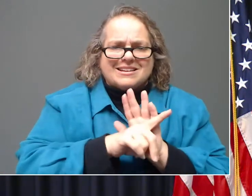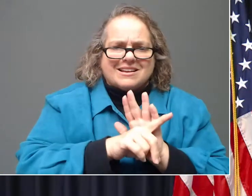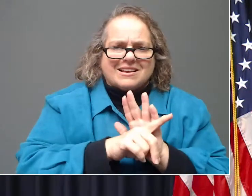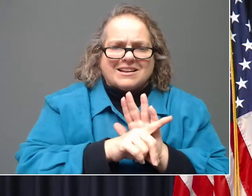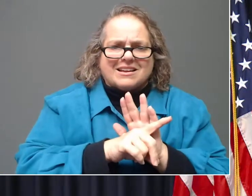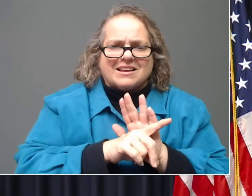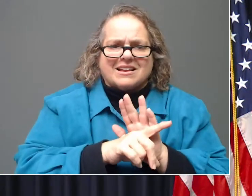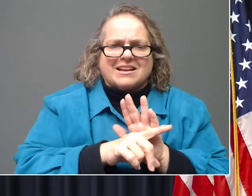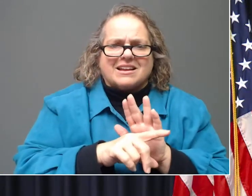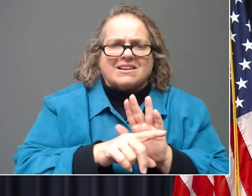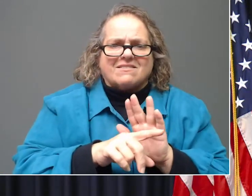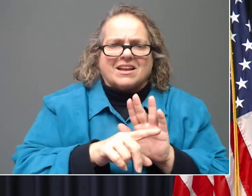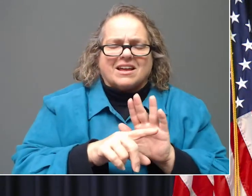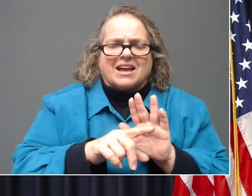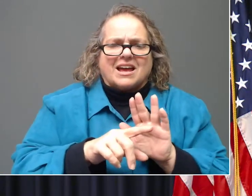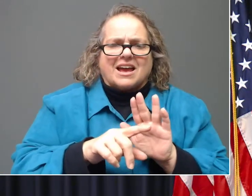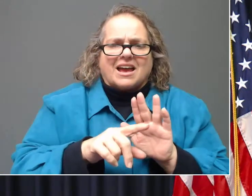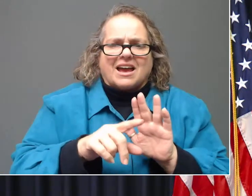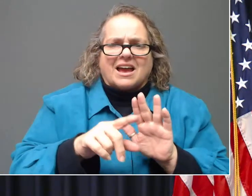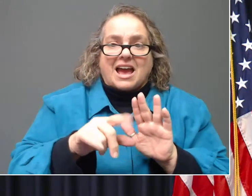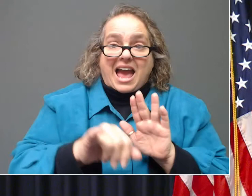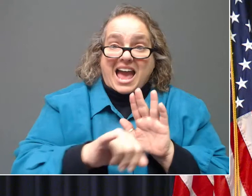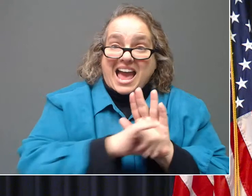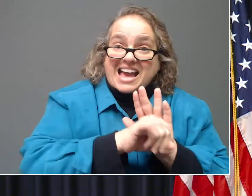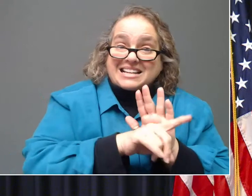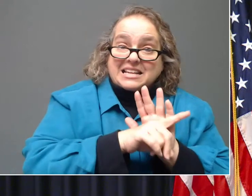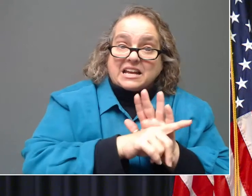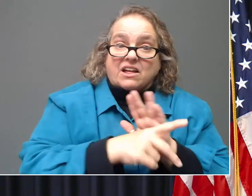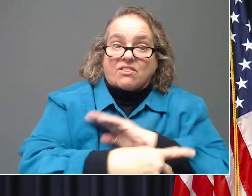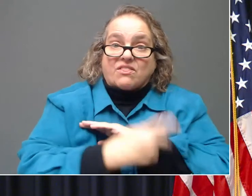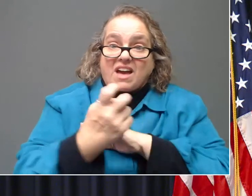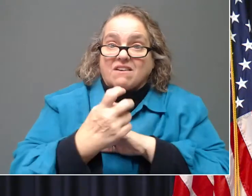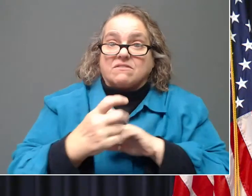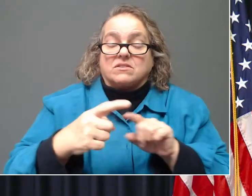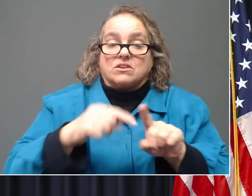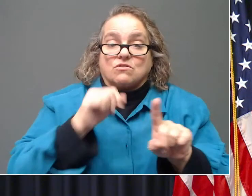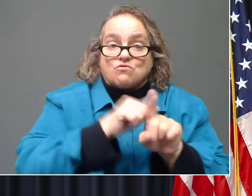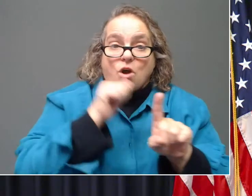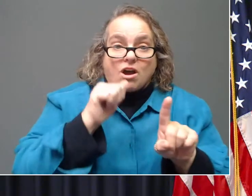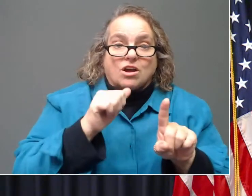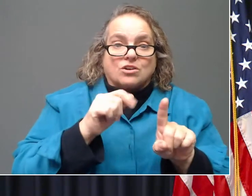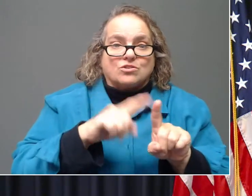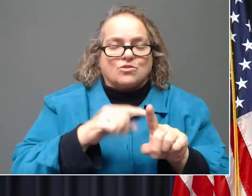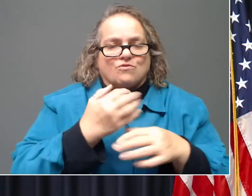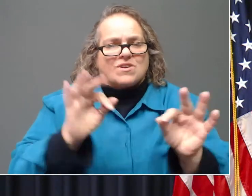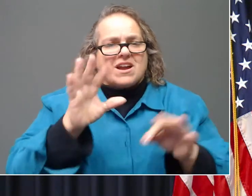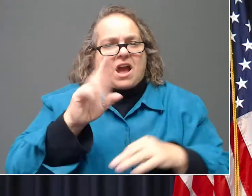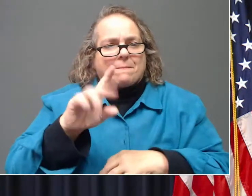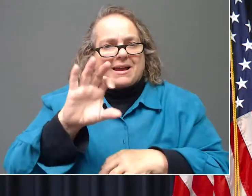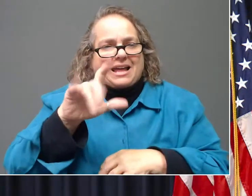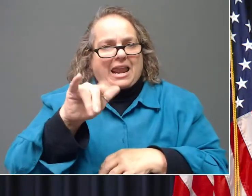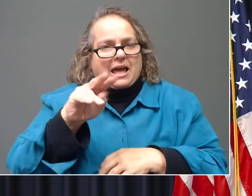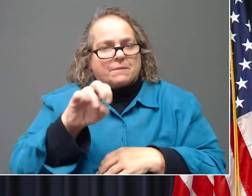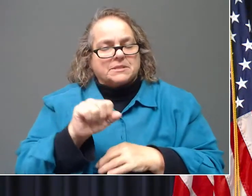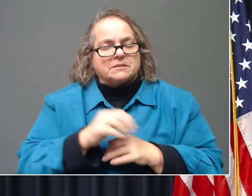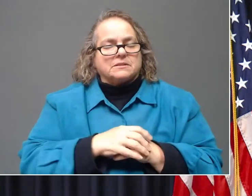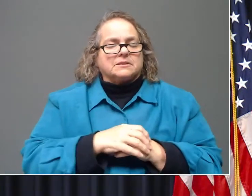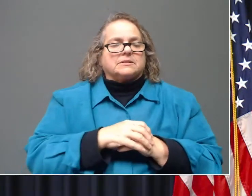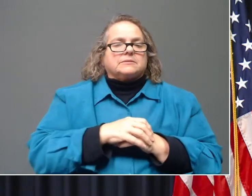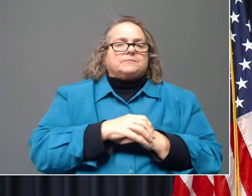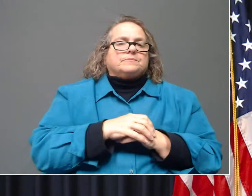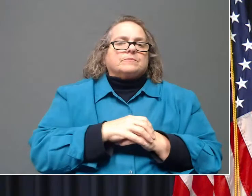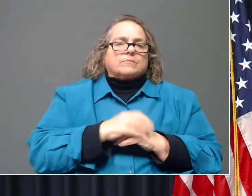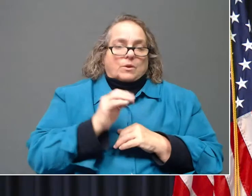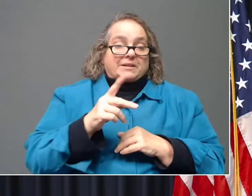and, free up some of these claims? Right. So let me start with the second one. The system